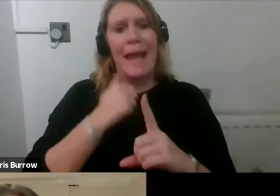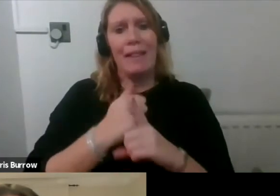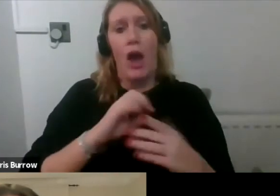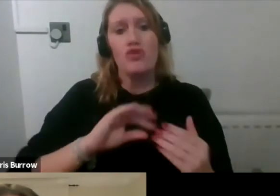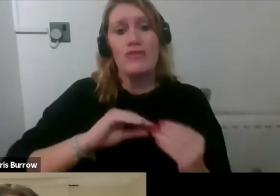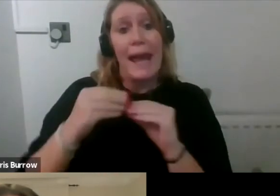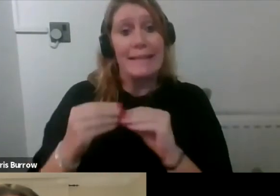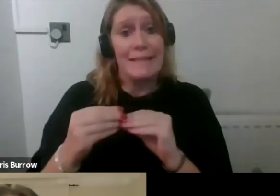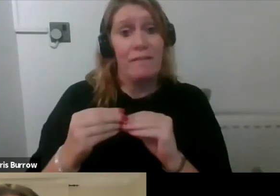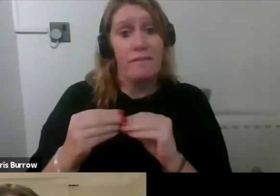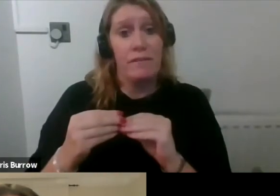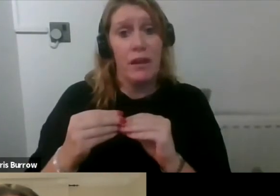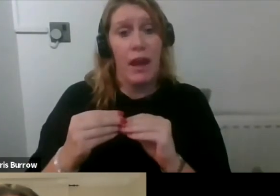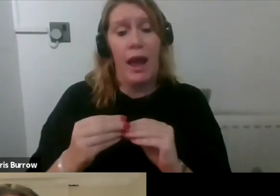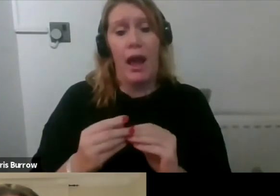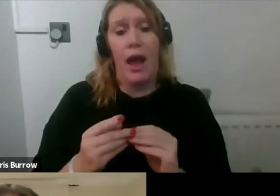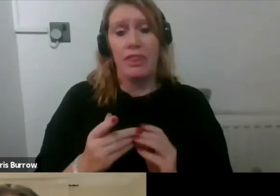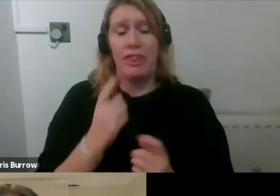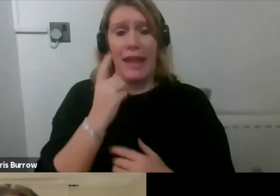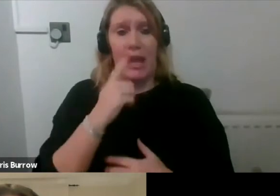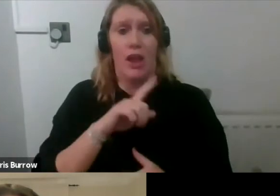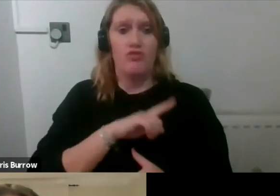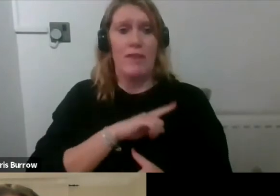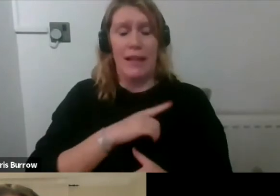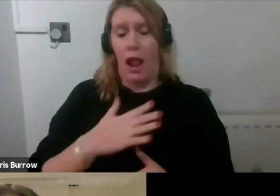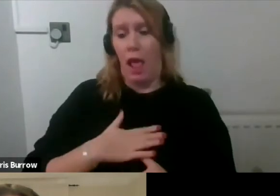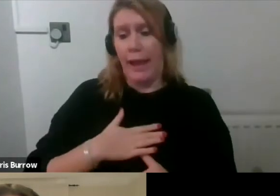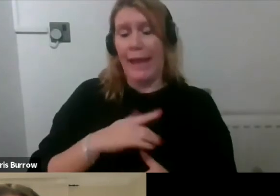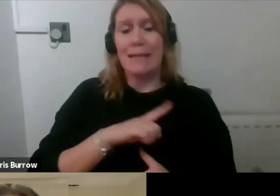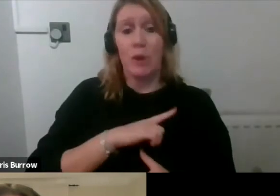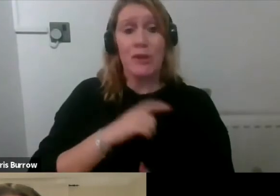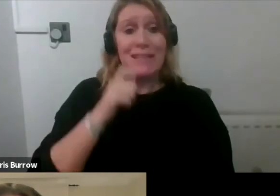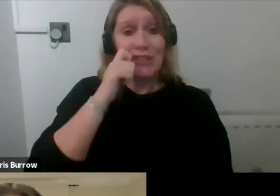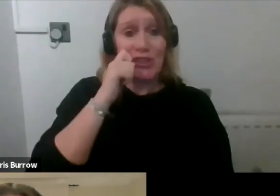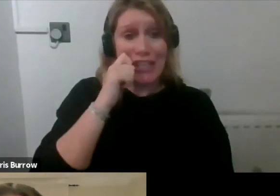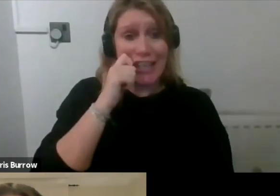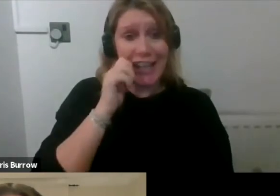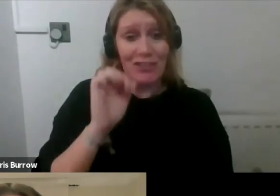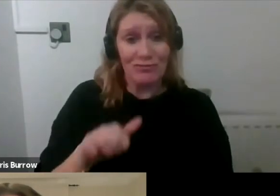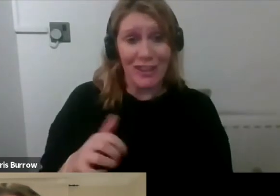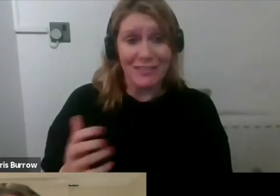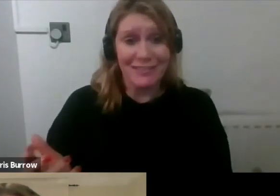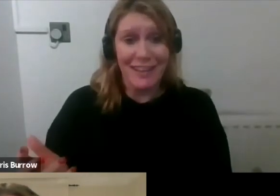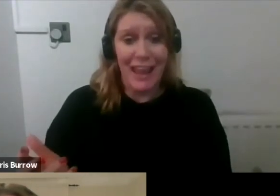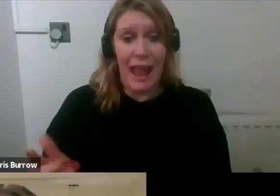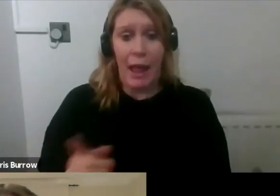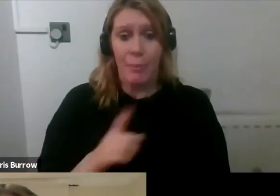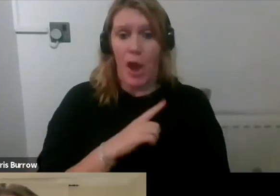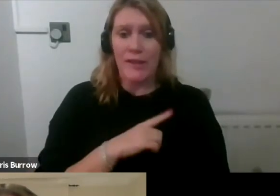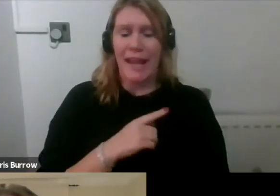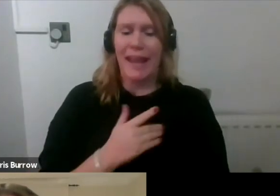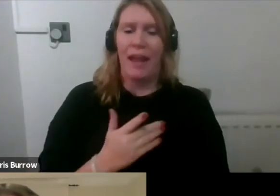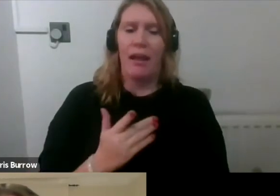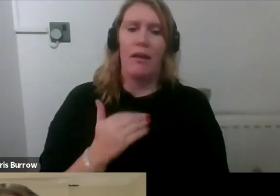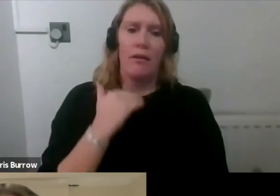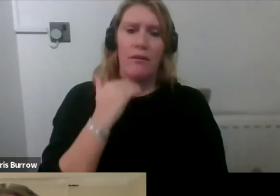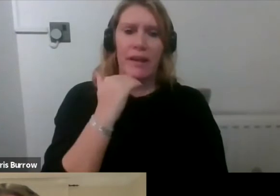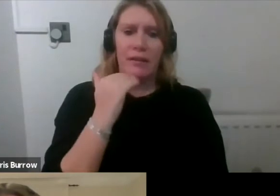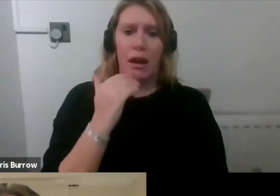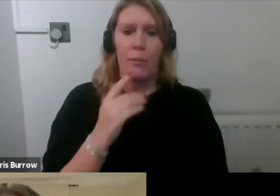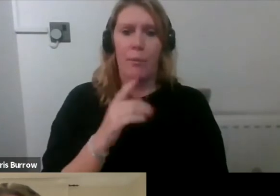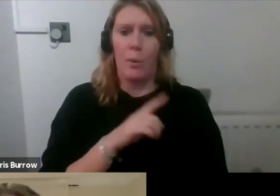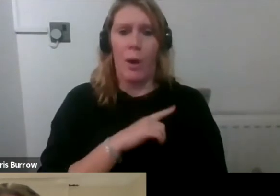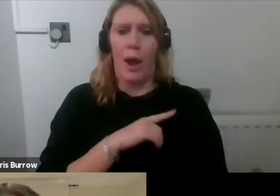think one of the reasons I like it is a bit cheeky, but also I get so sick of invites to things that they go, "Oh, we're going to